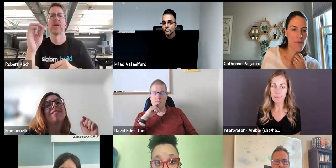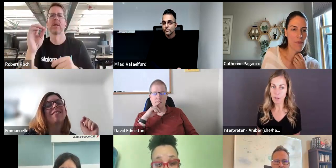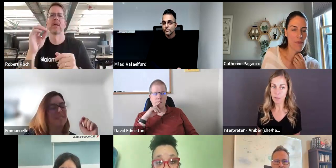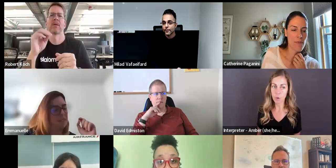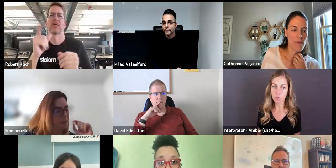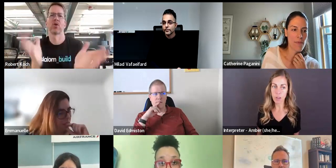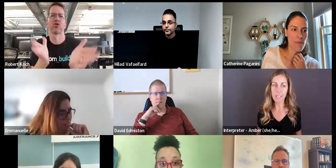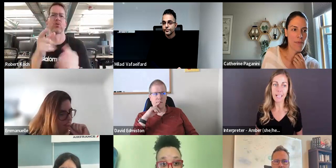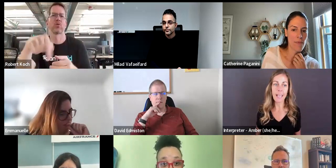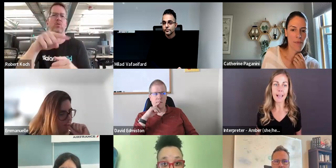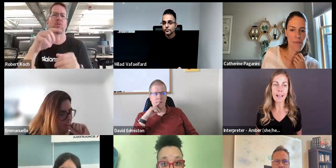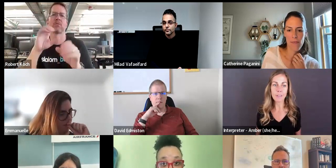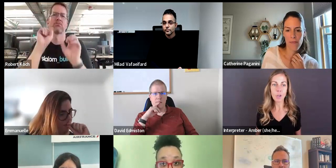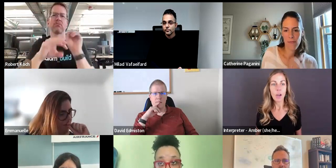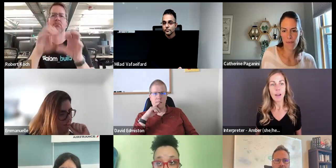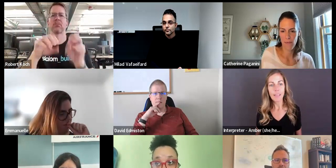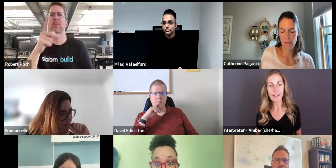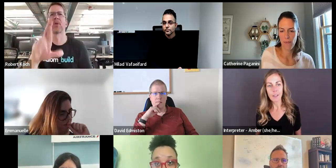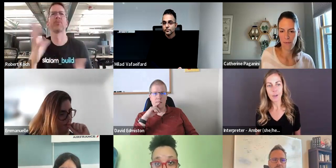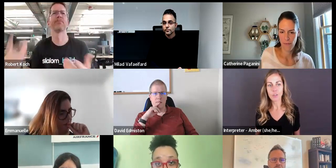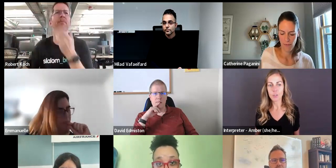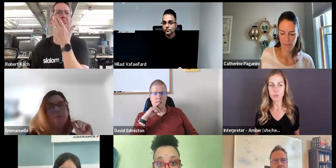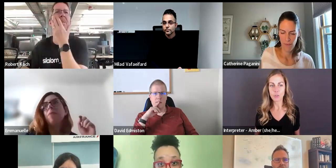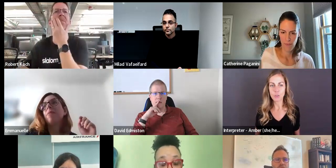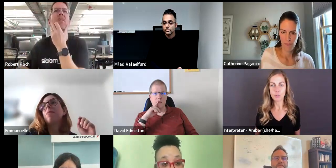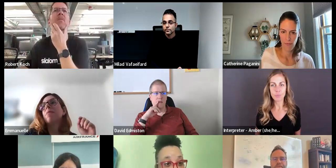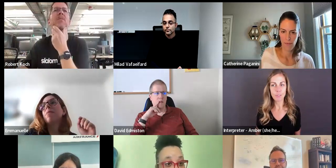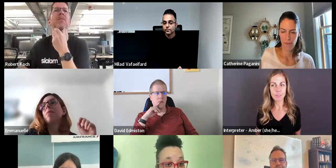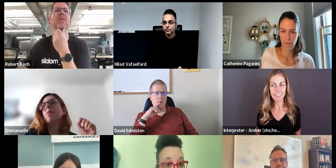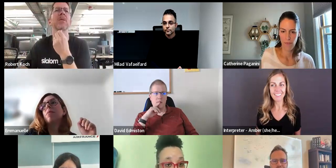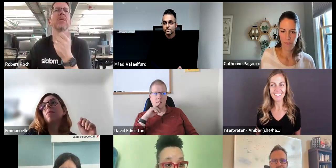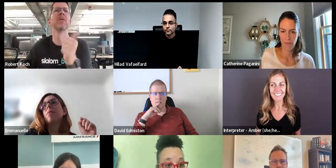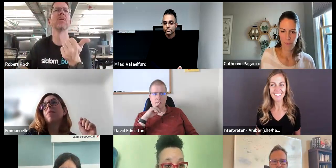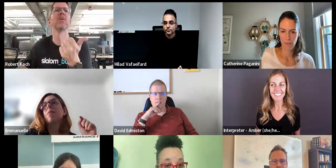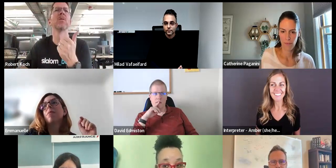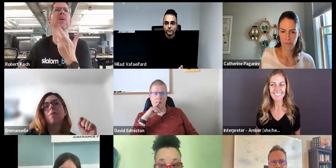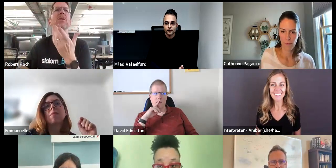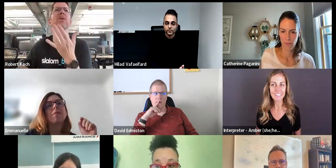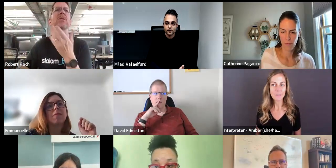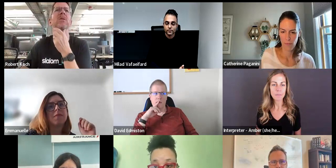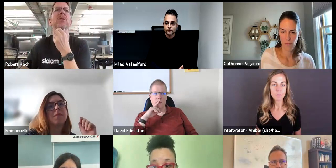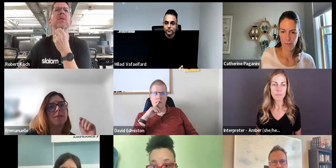be a summary on the Google Doc. And again, I encourage you to participate.